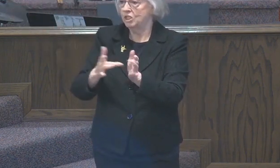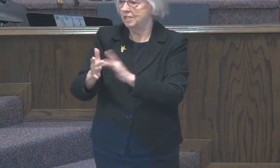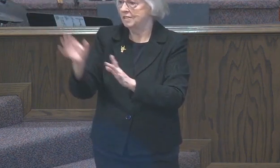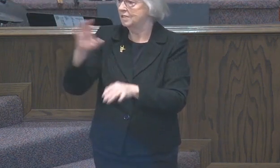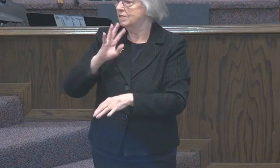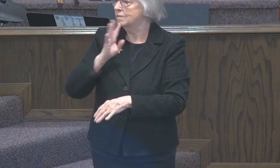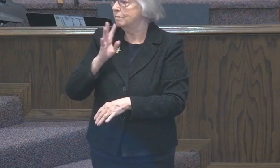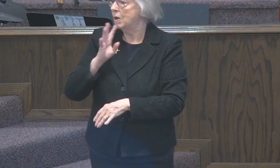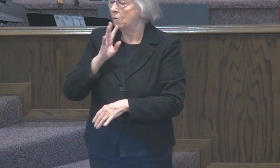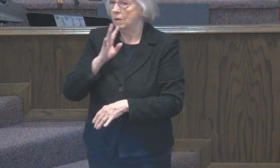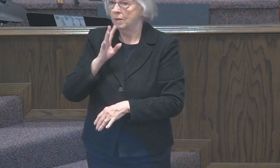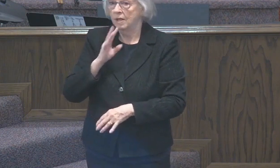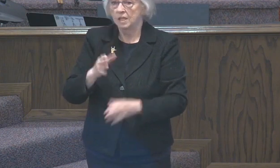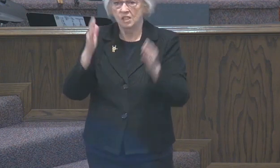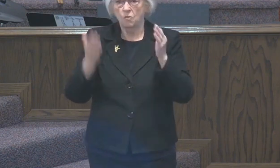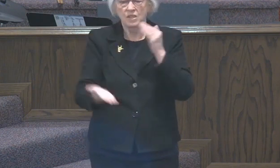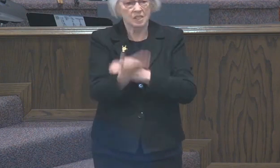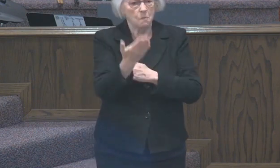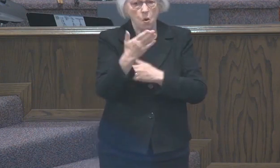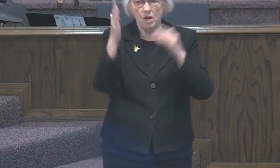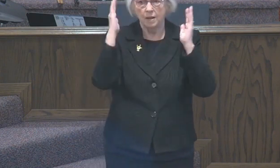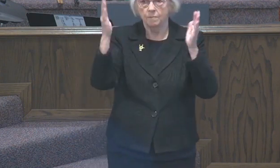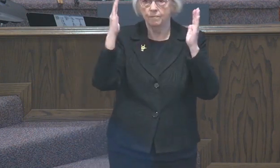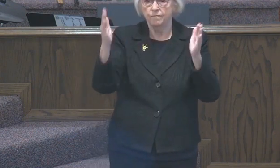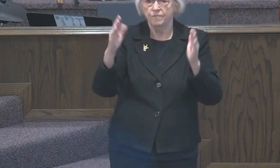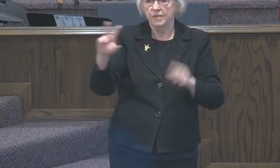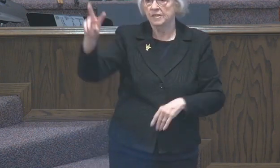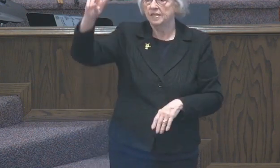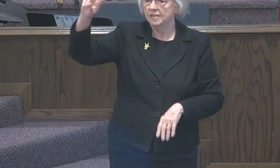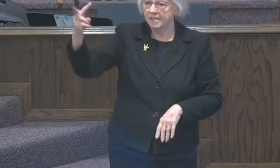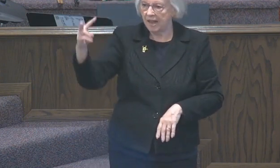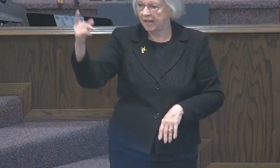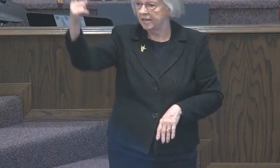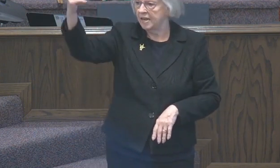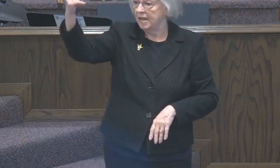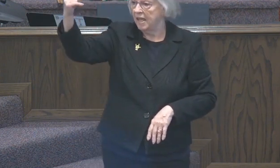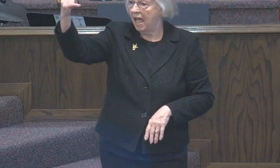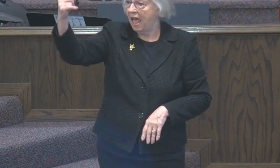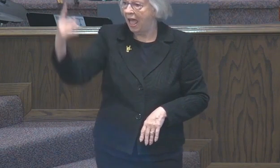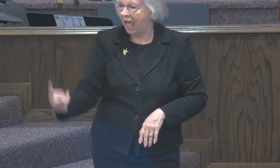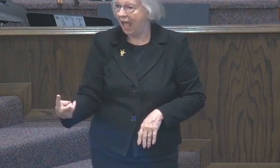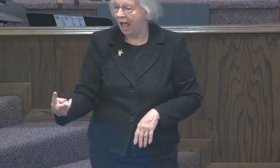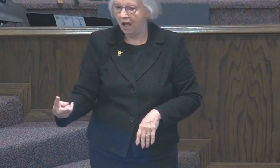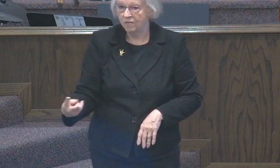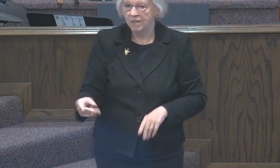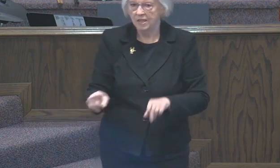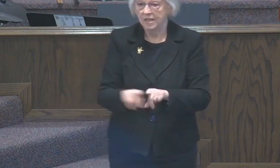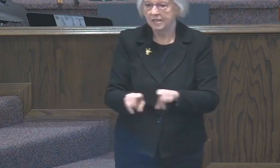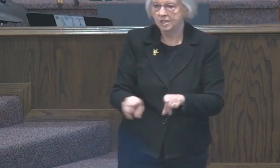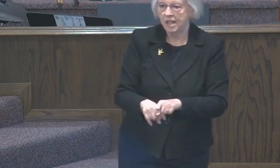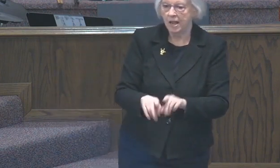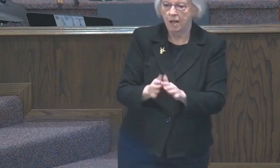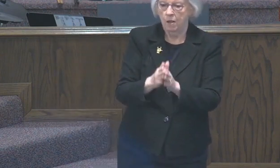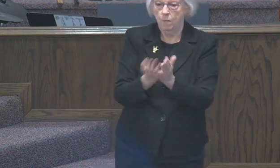this passage that we're going to look at is the second half of what I call a bookend passage